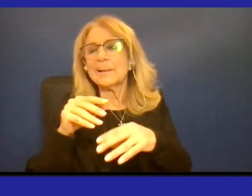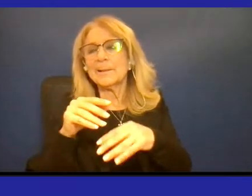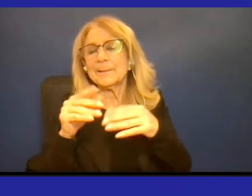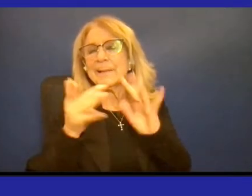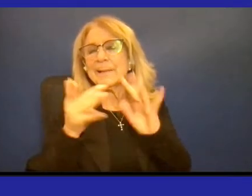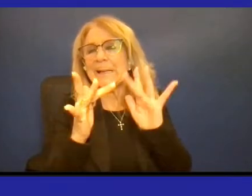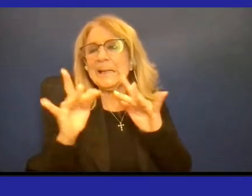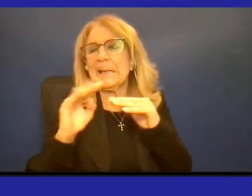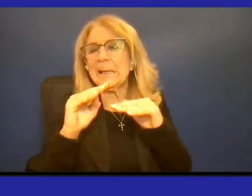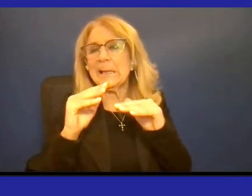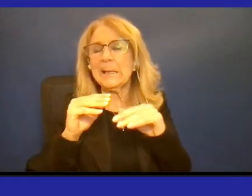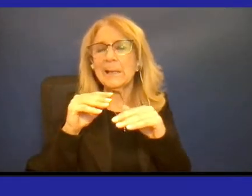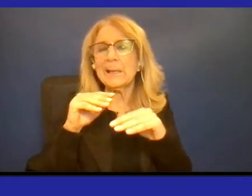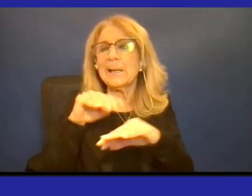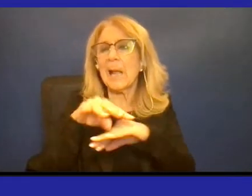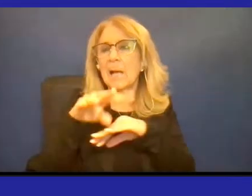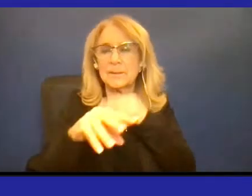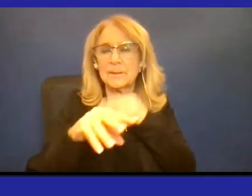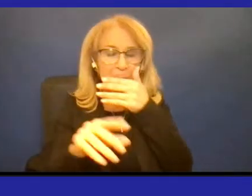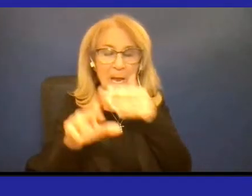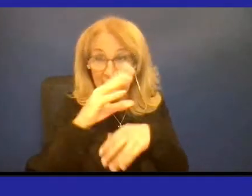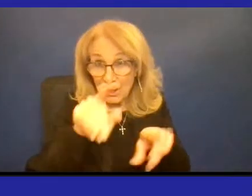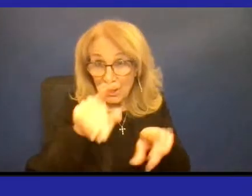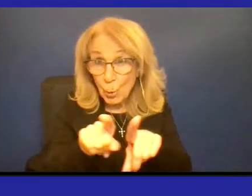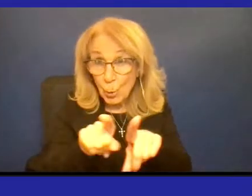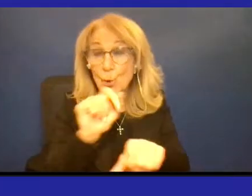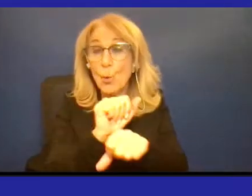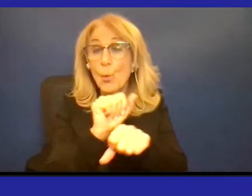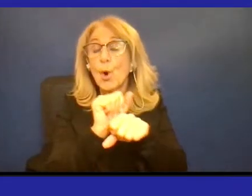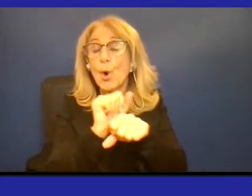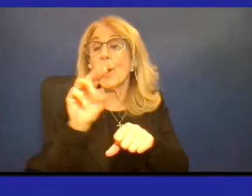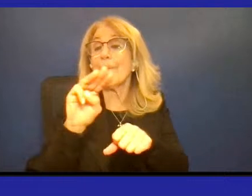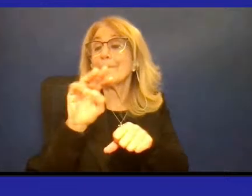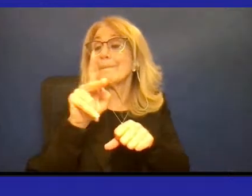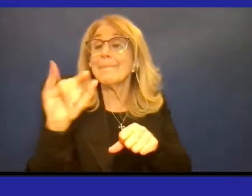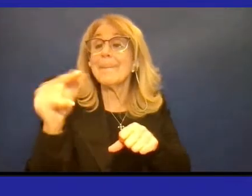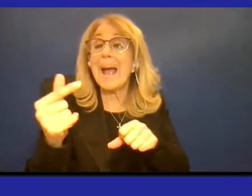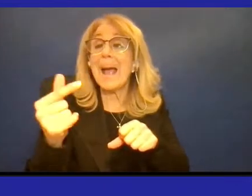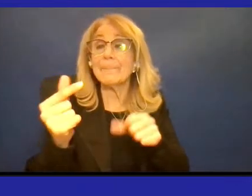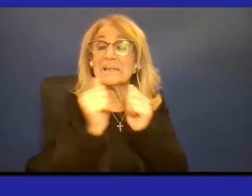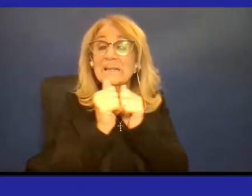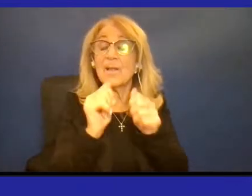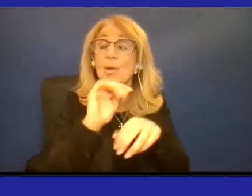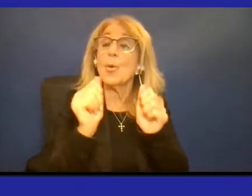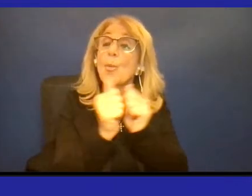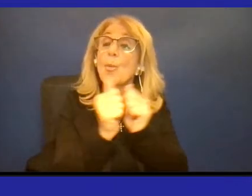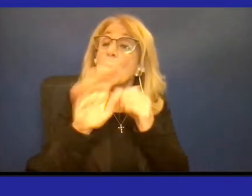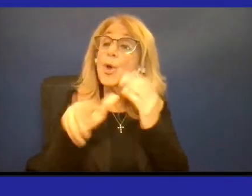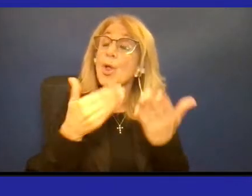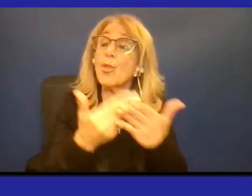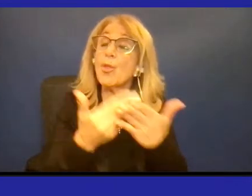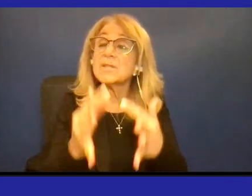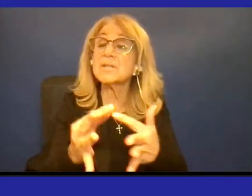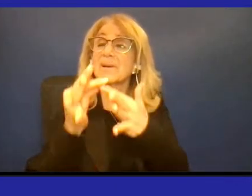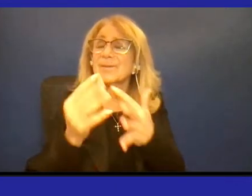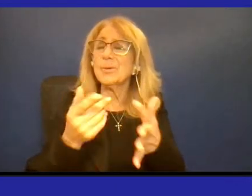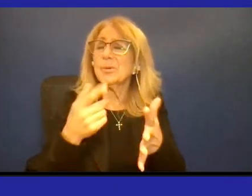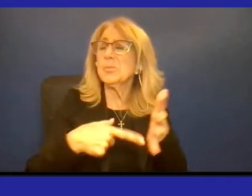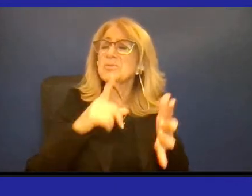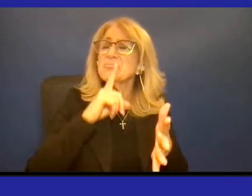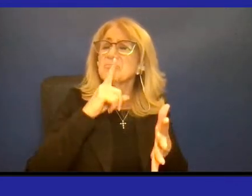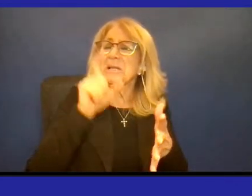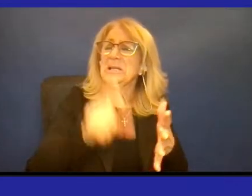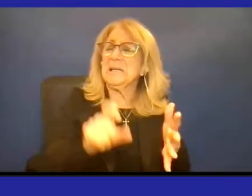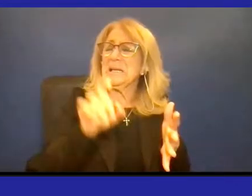of mapping together with all the specialists what truly needs to be a e-consult, what resources can we just